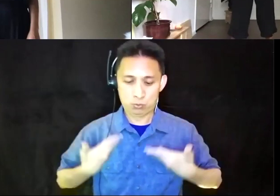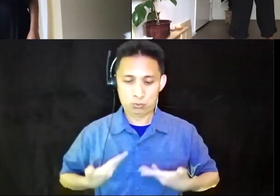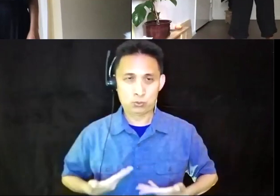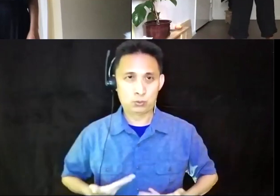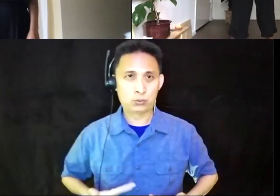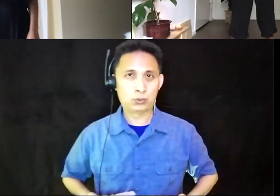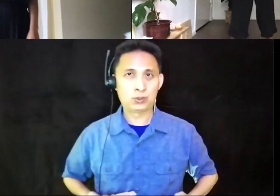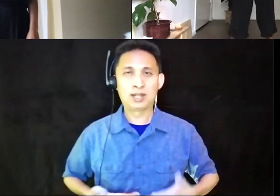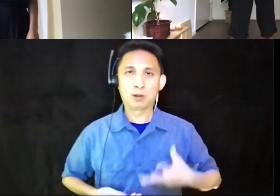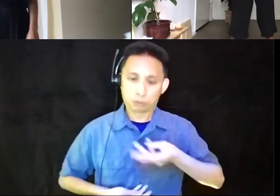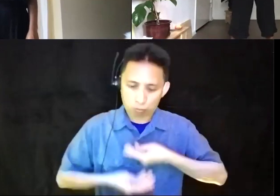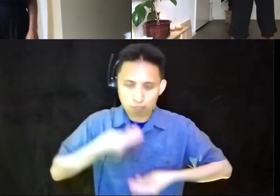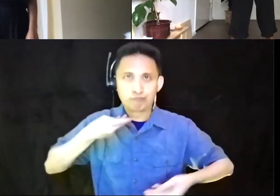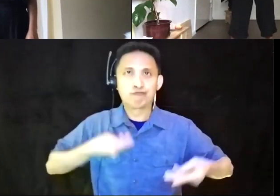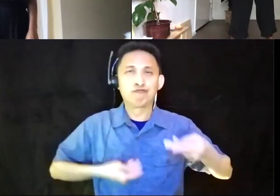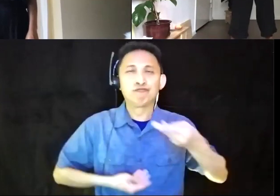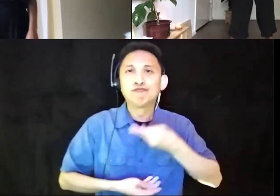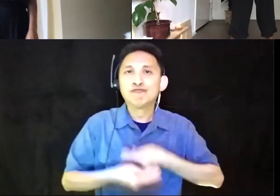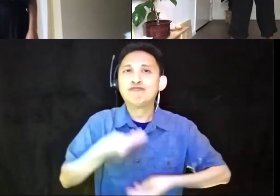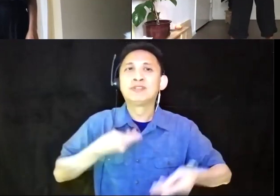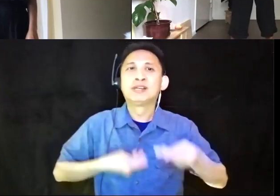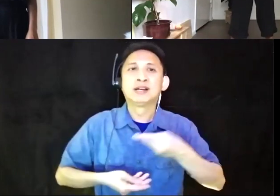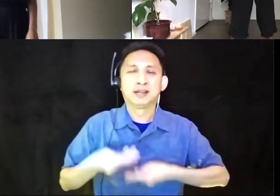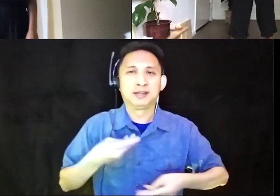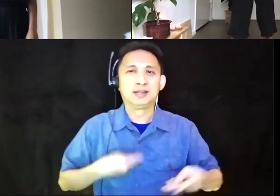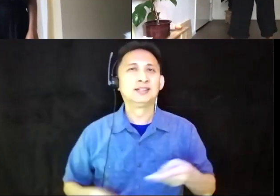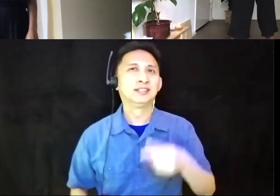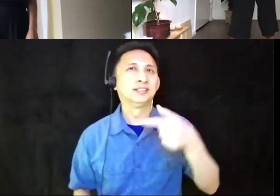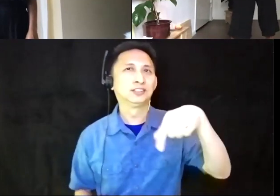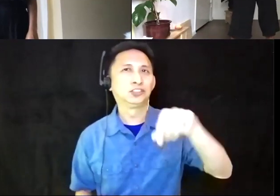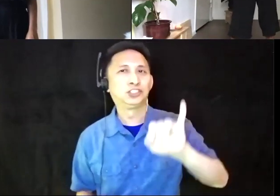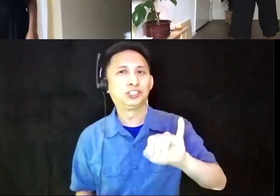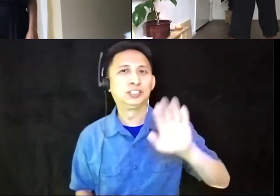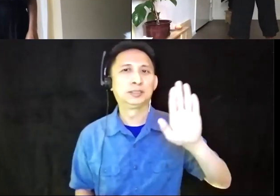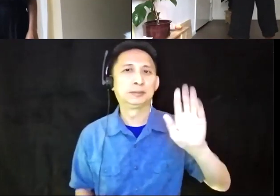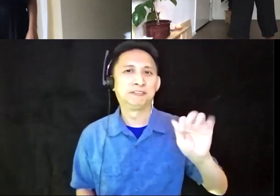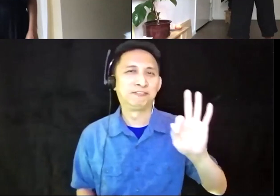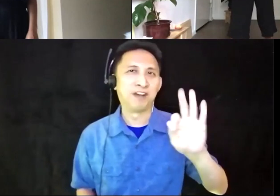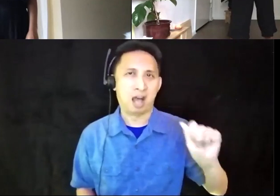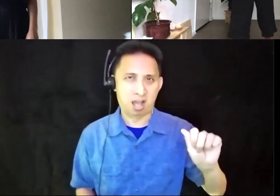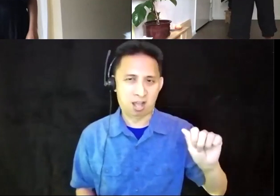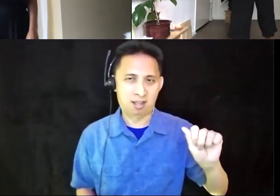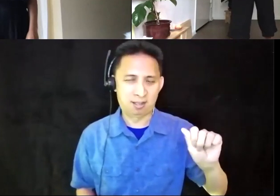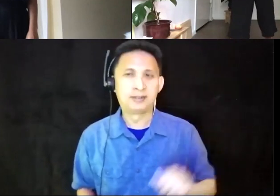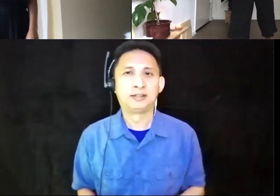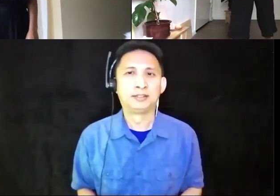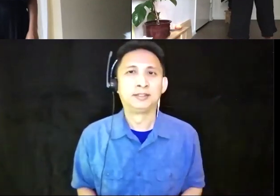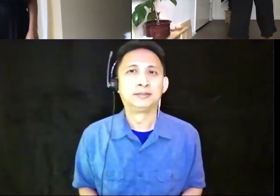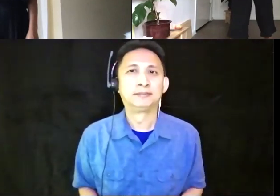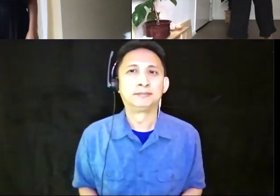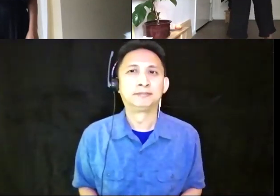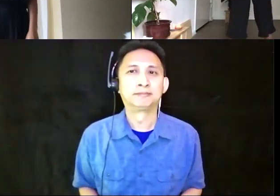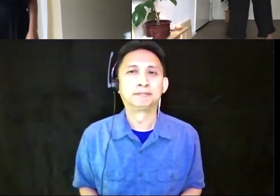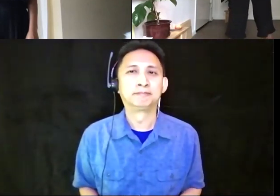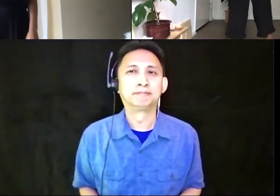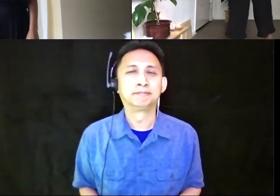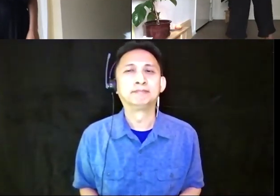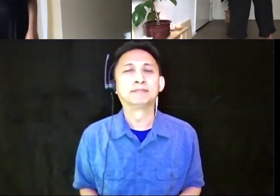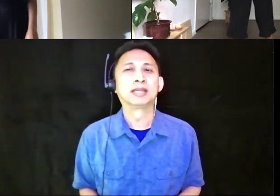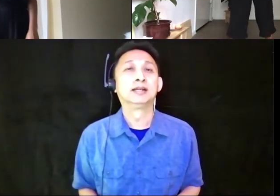the body with a Qigong called Qi Fa. So now we learn about the Taoist breath, which